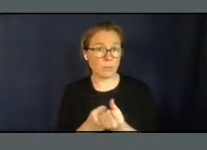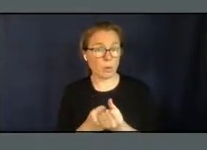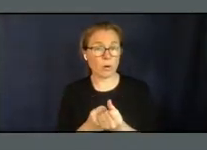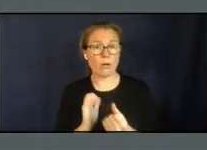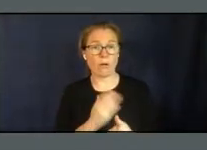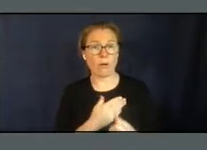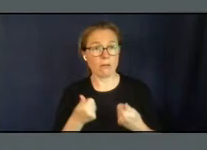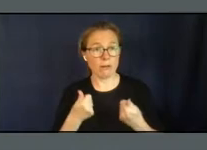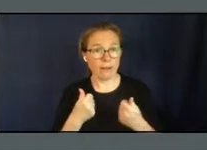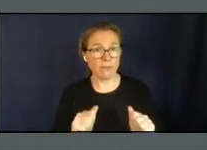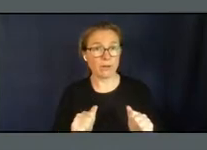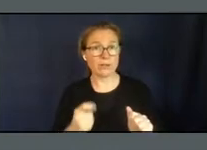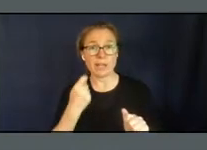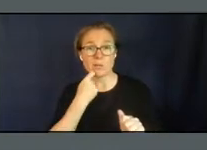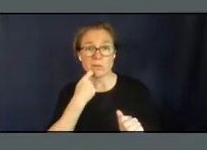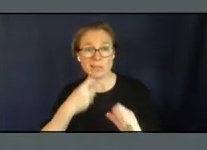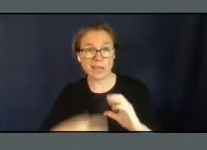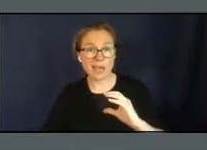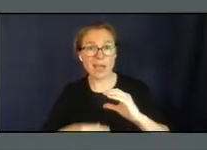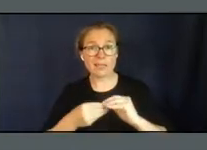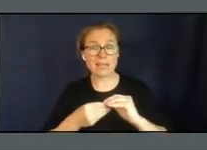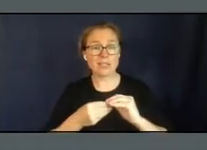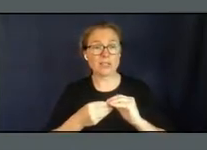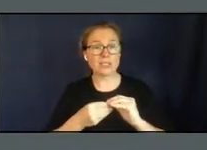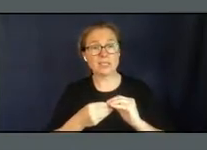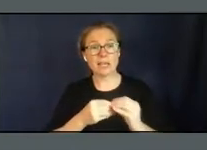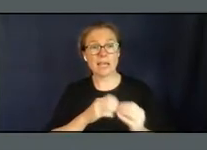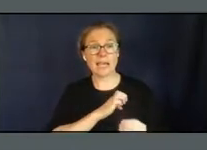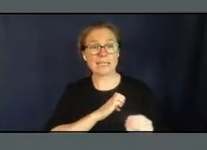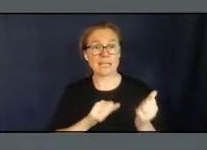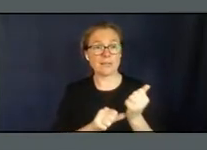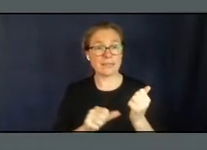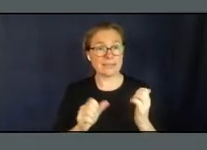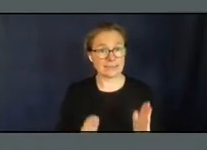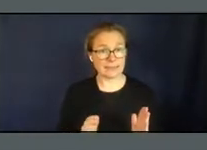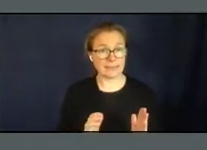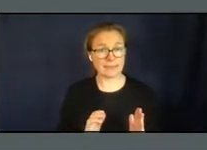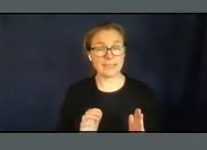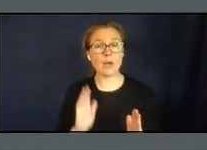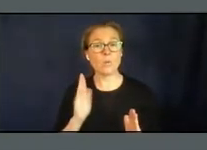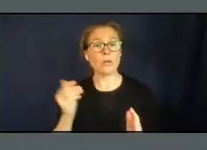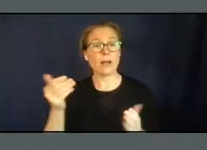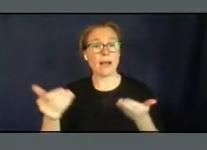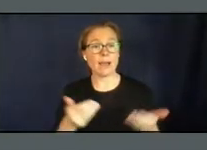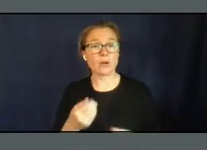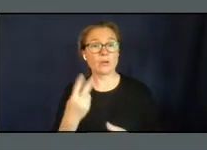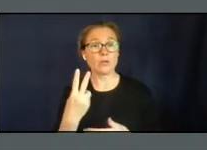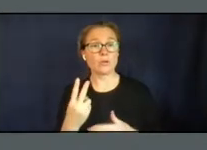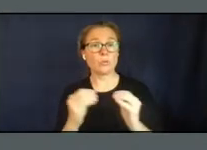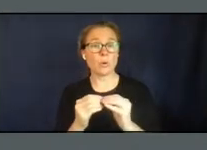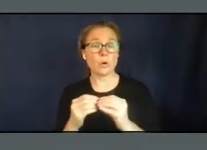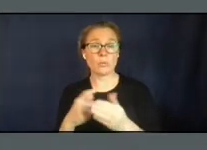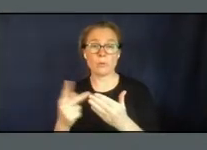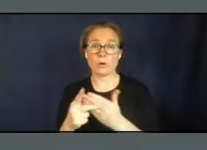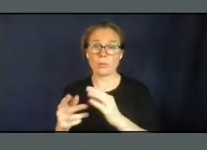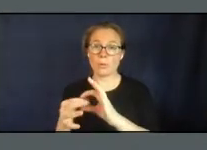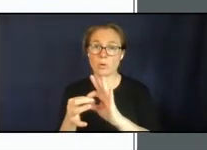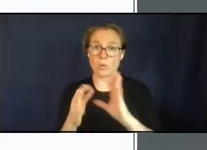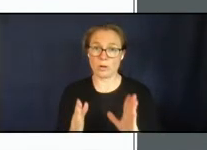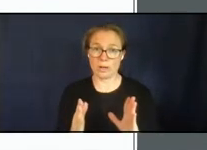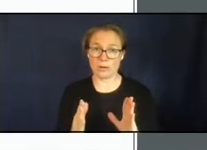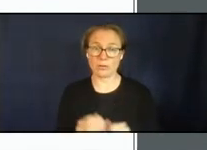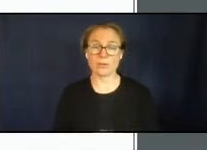most recent addition of an executive assistant, and we are in the process of hiring two program coordinators. Next slide, please.